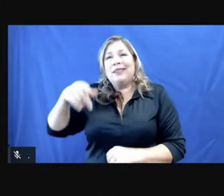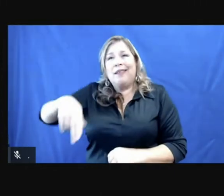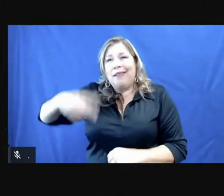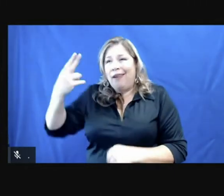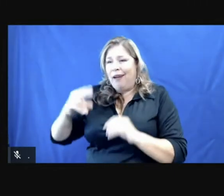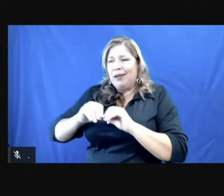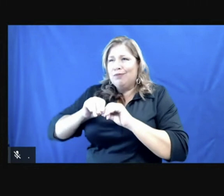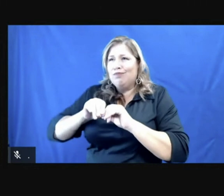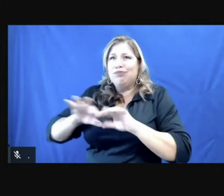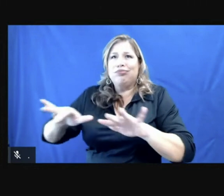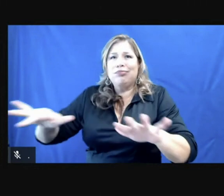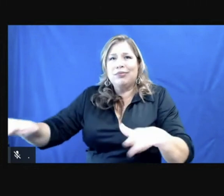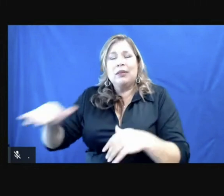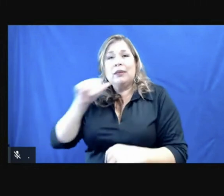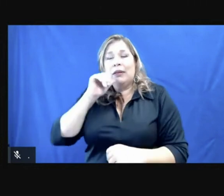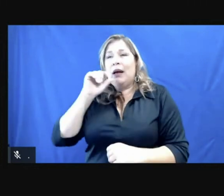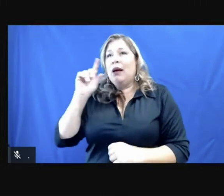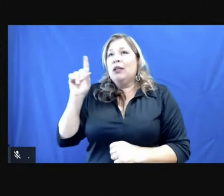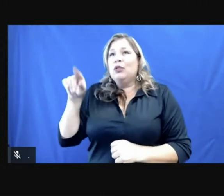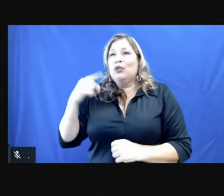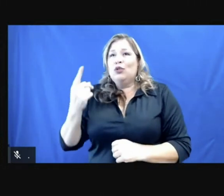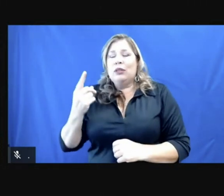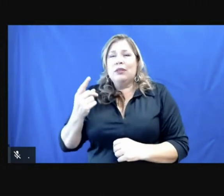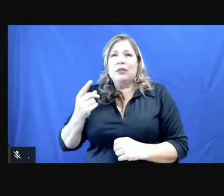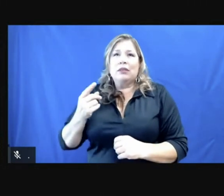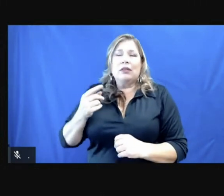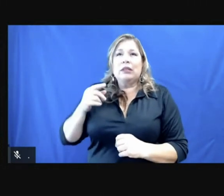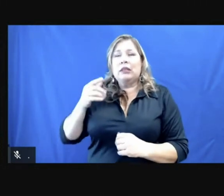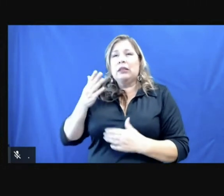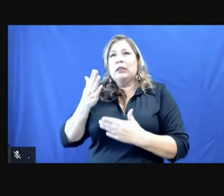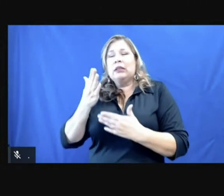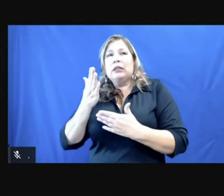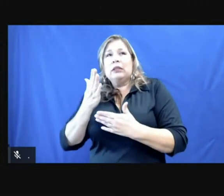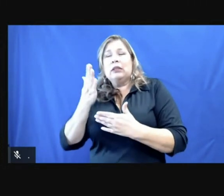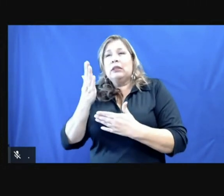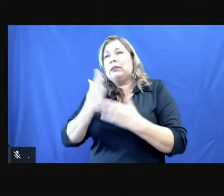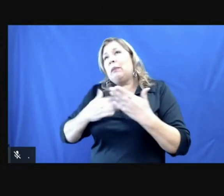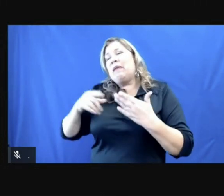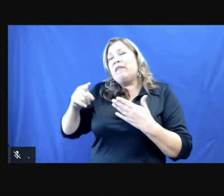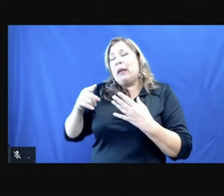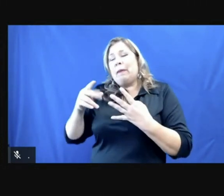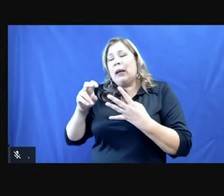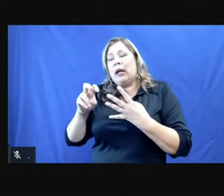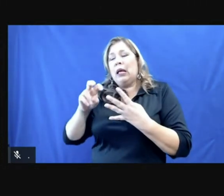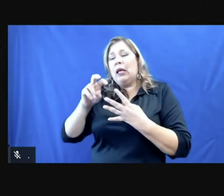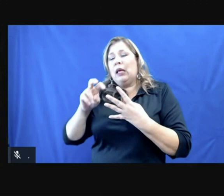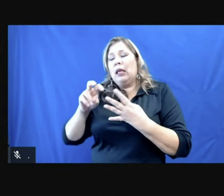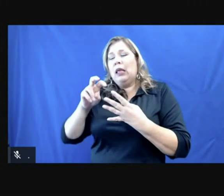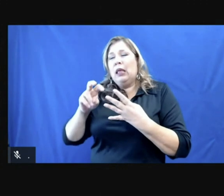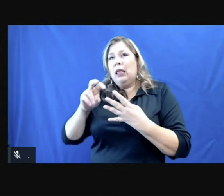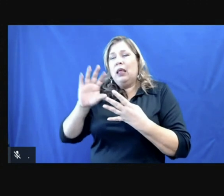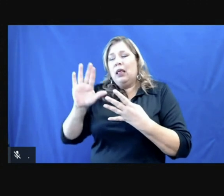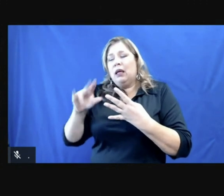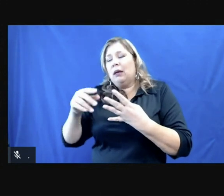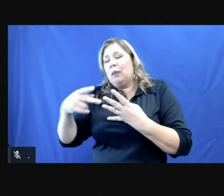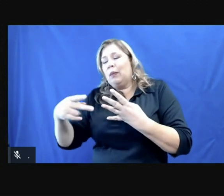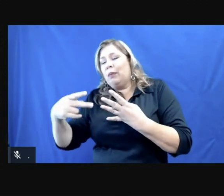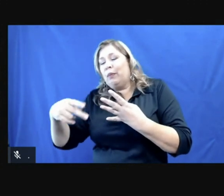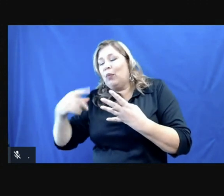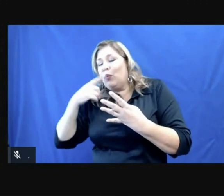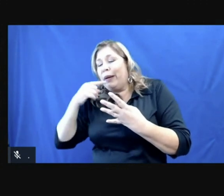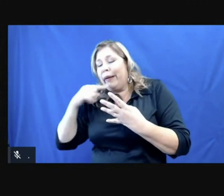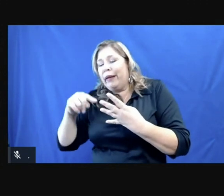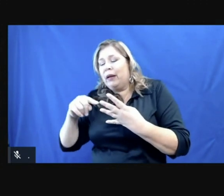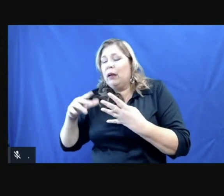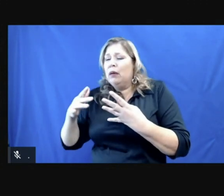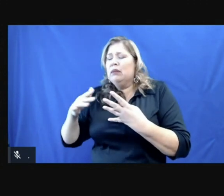transmission, not just hovering around the threshold between red and purple, but well above purple.